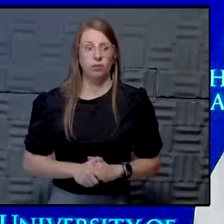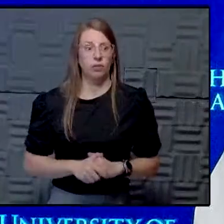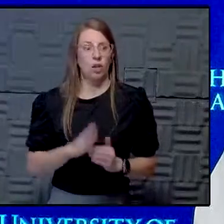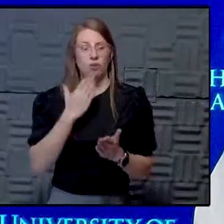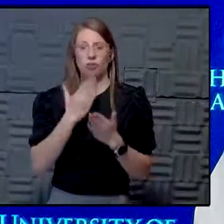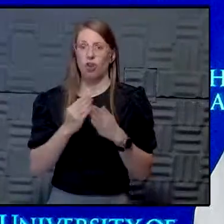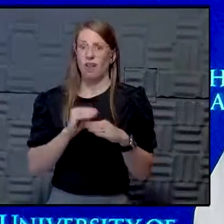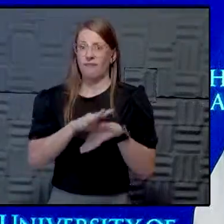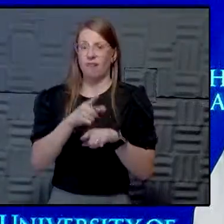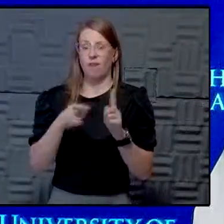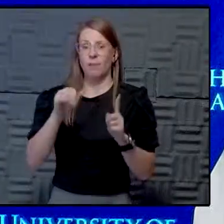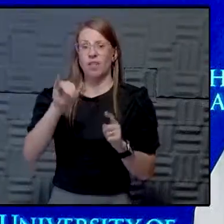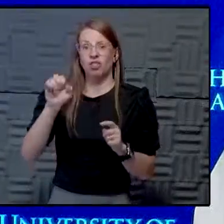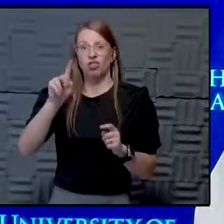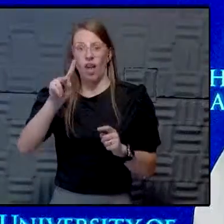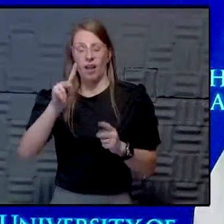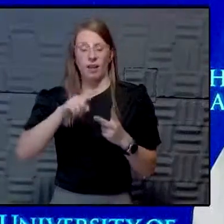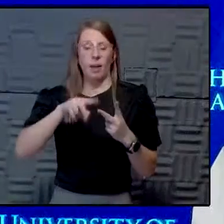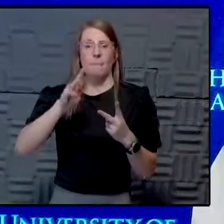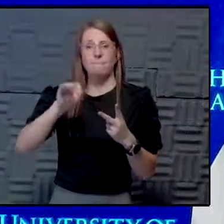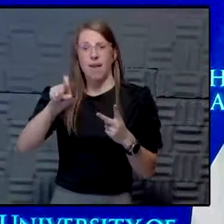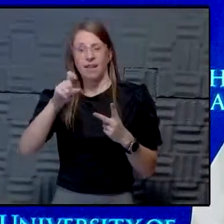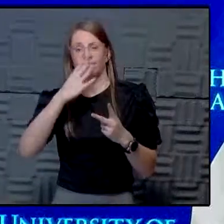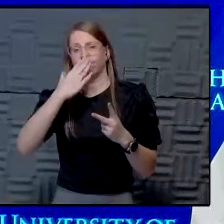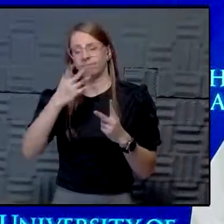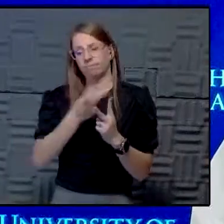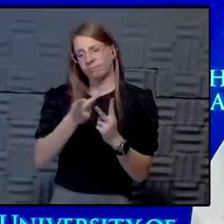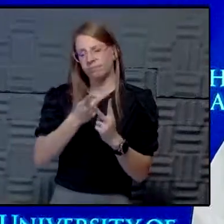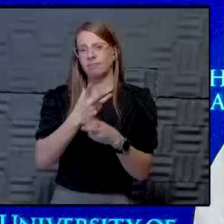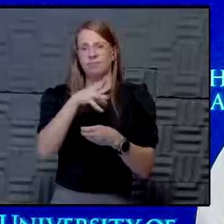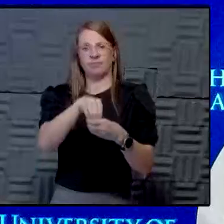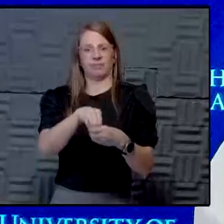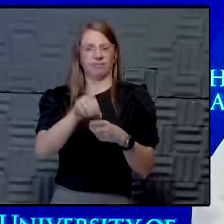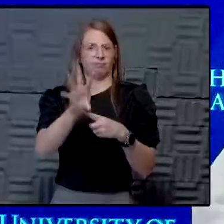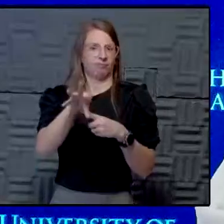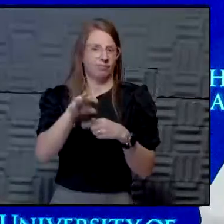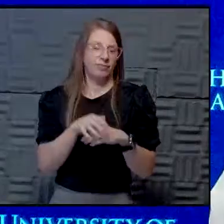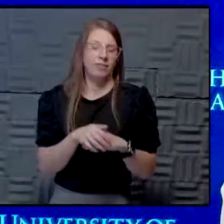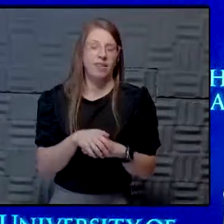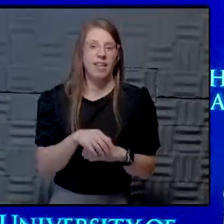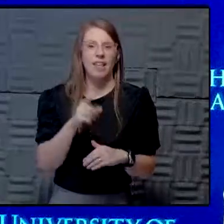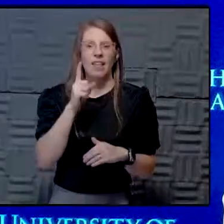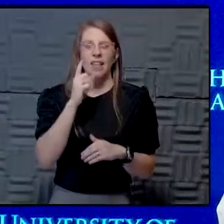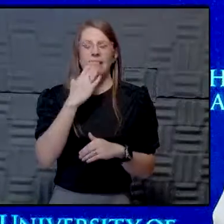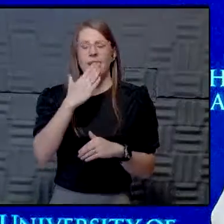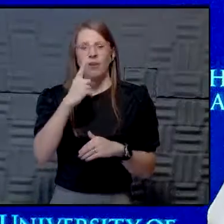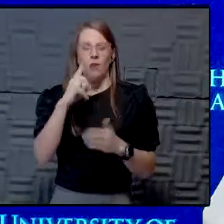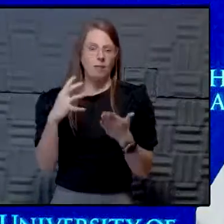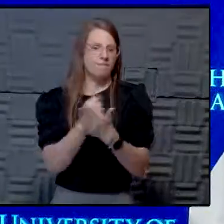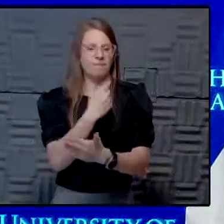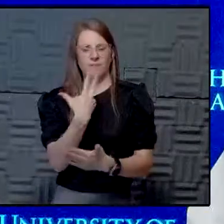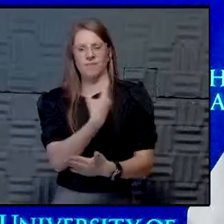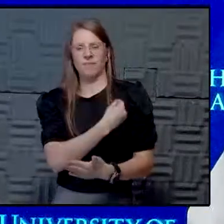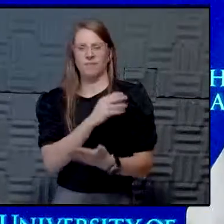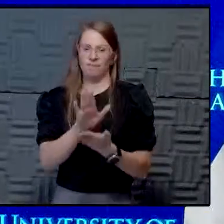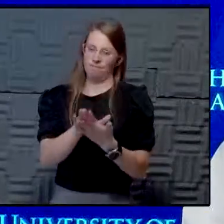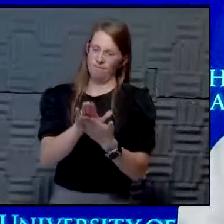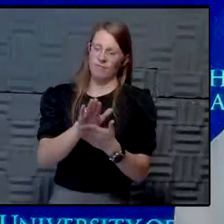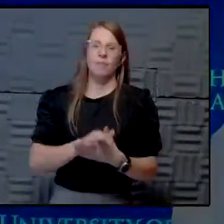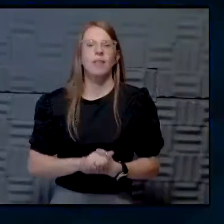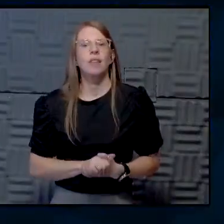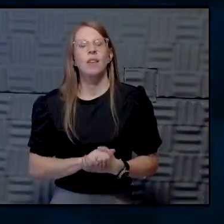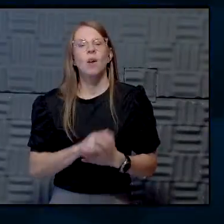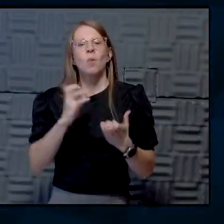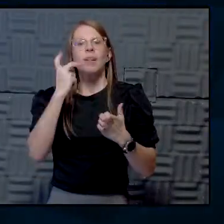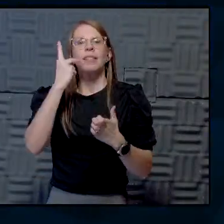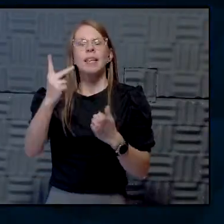Good advice from Jack and Max. Thank you guys for being a part of that program. Thanks for going out and getting that vaccine. Well done. We want